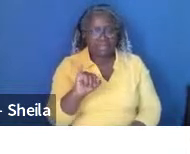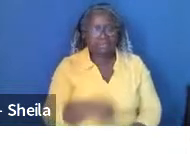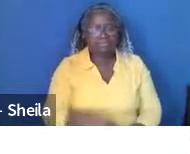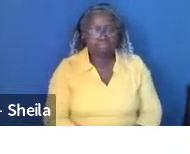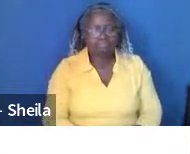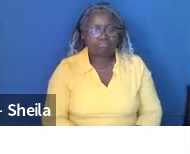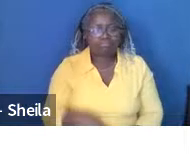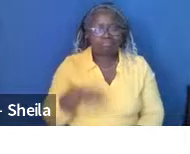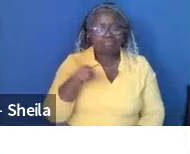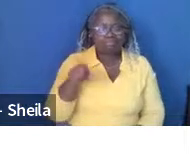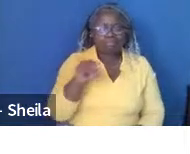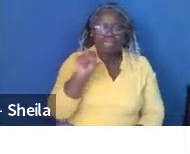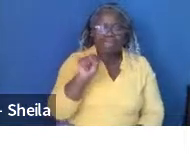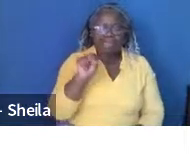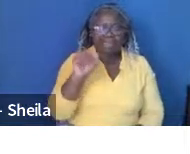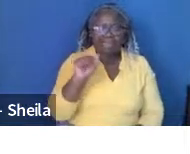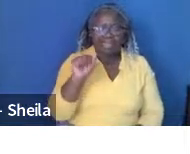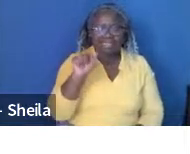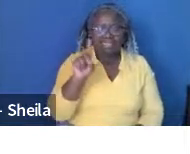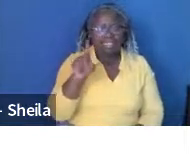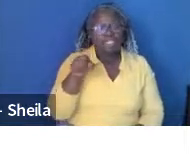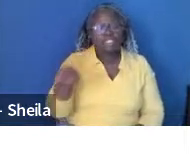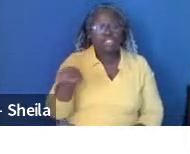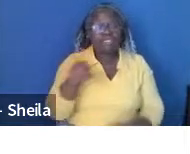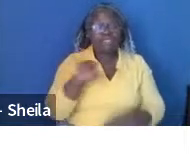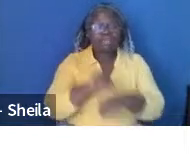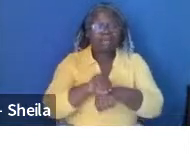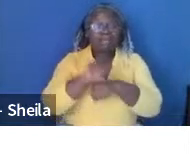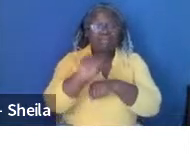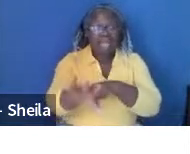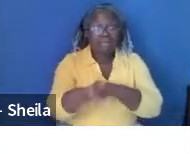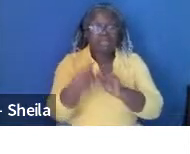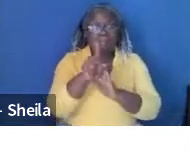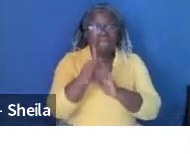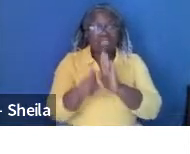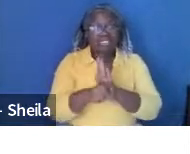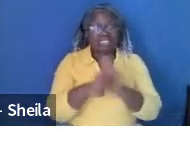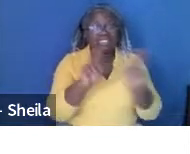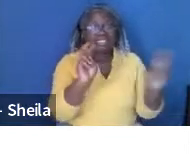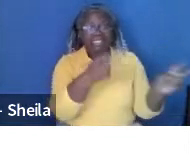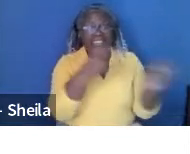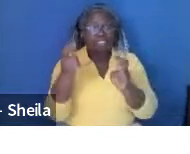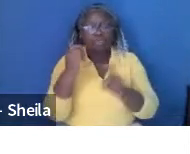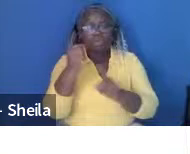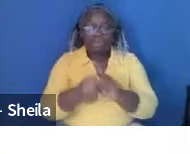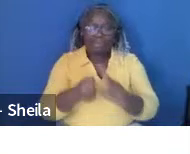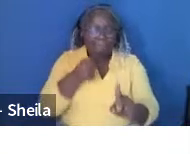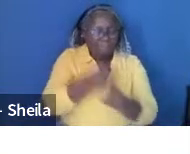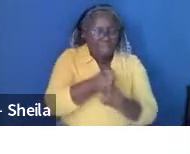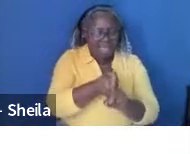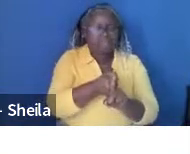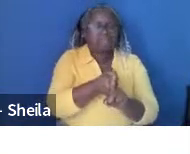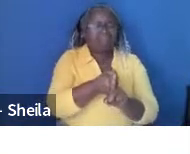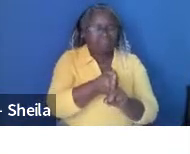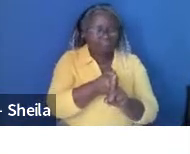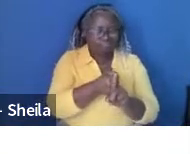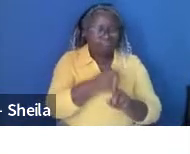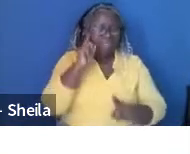she provides advice on policy issues affecting people who are deaf, hard of hearing, and